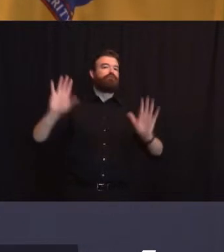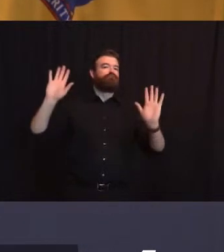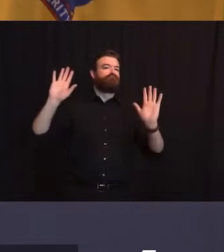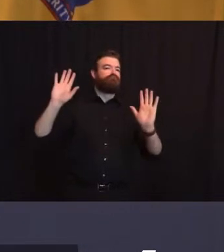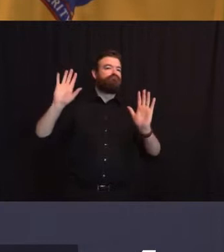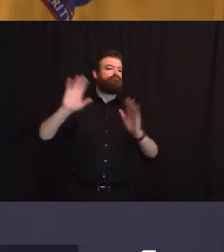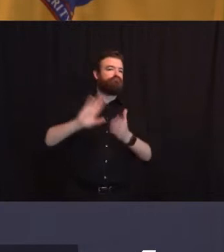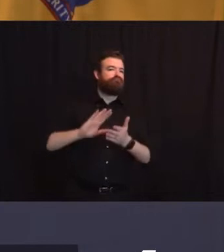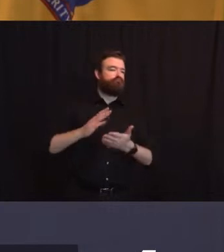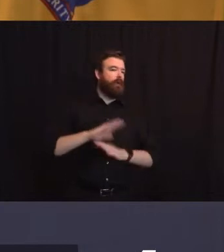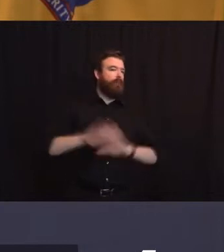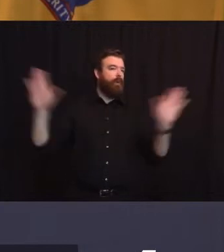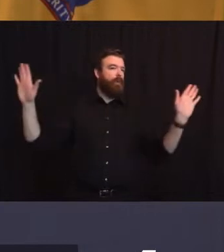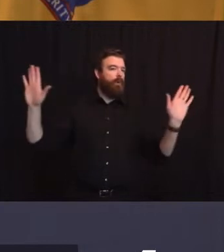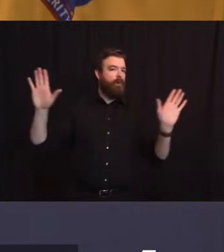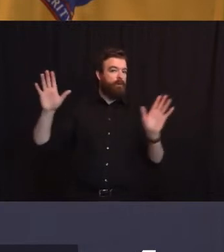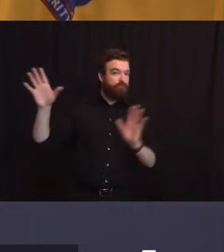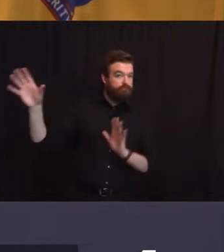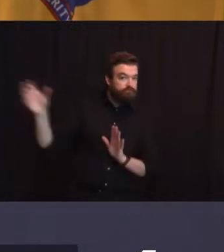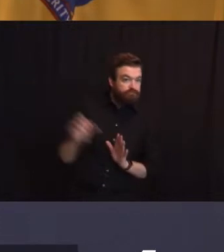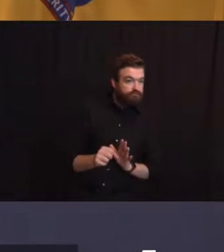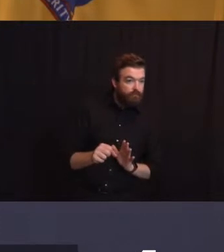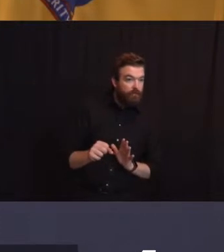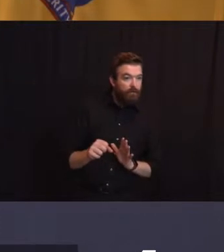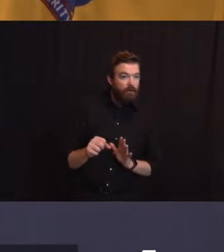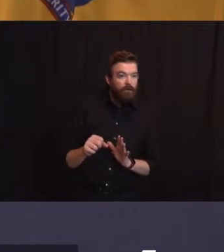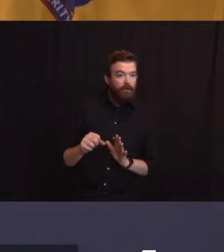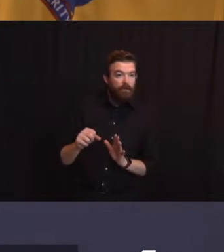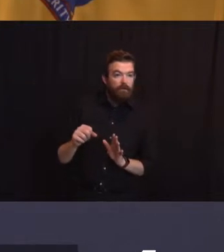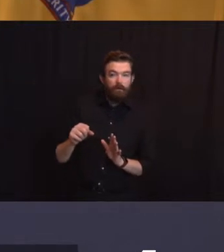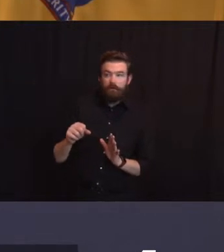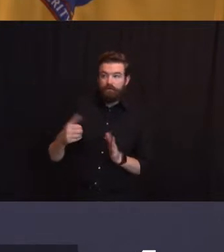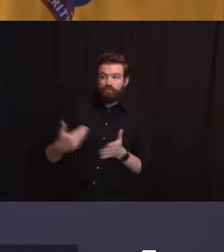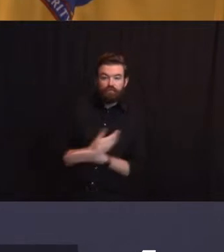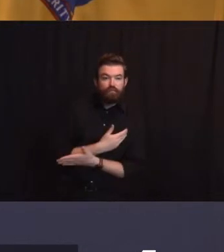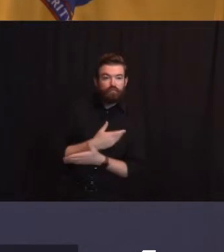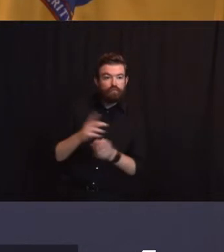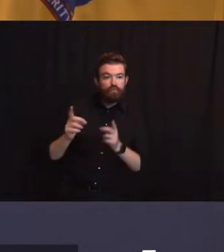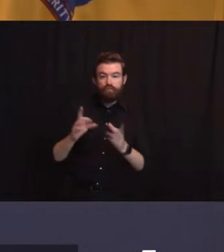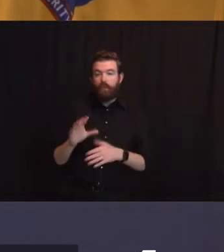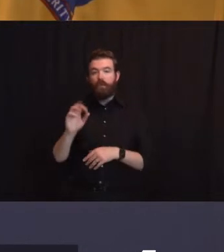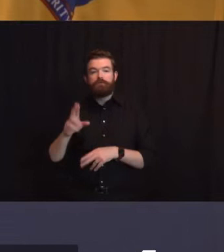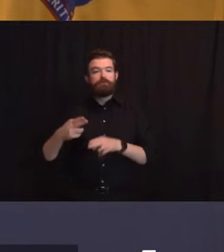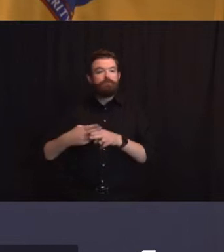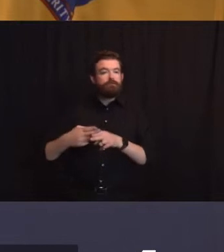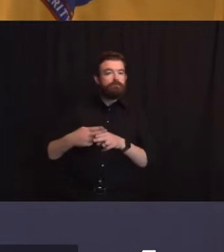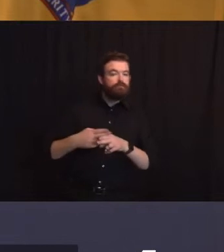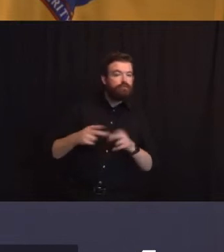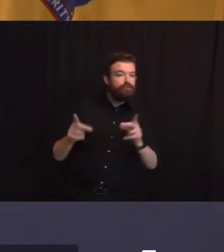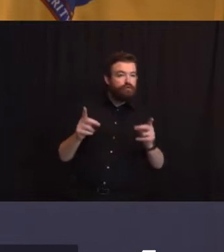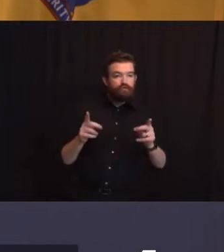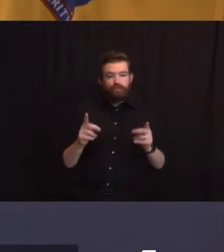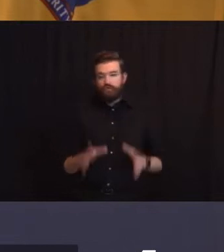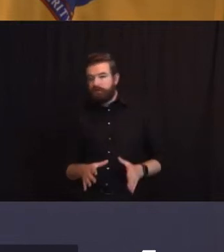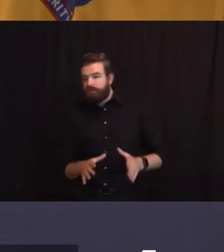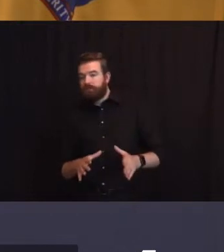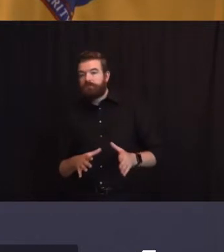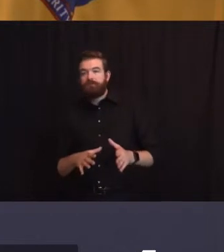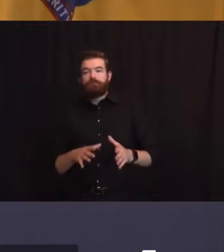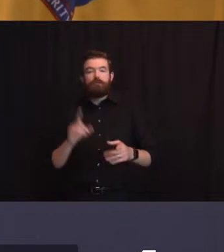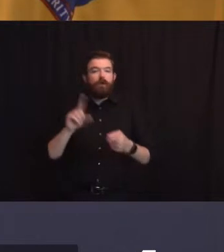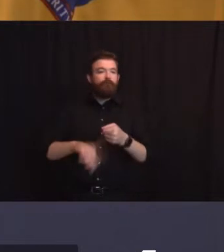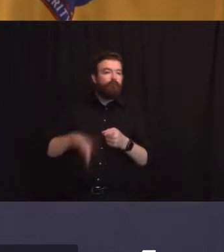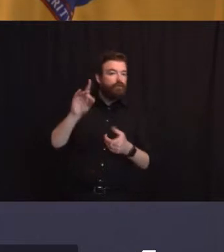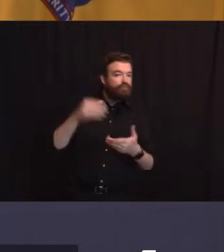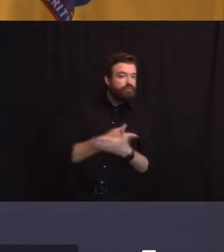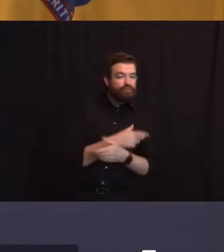Director Andrew Campy be named acting director until a new head is nominated or confirmed? Senator Scutari on Saturday said